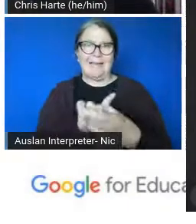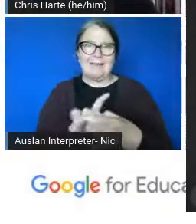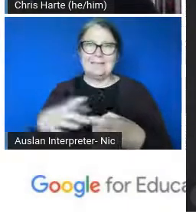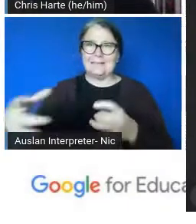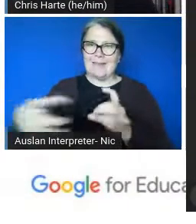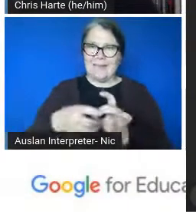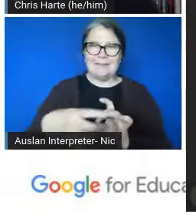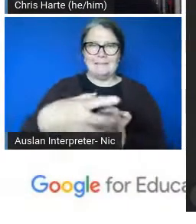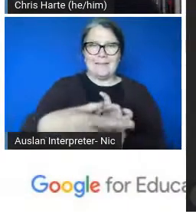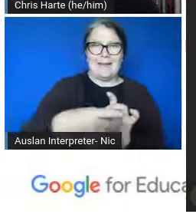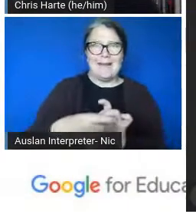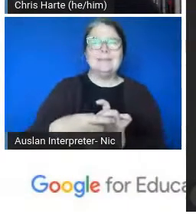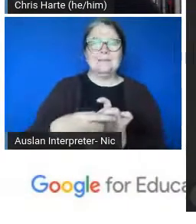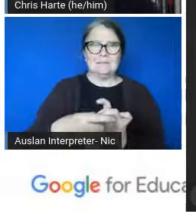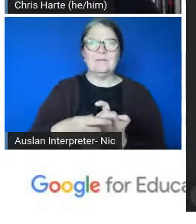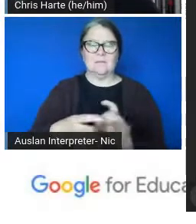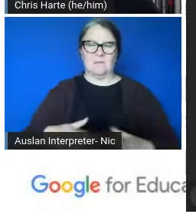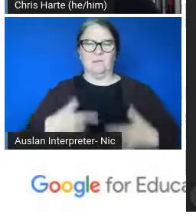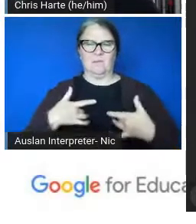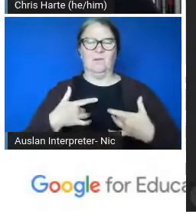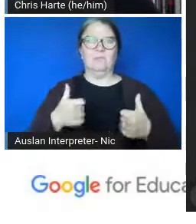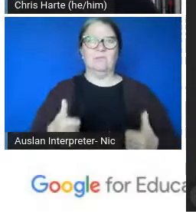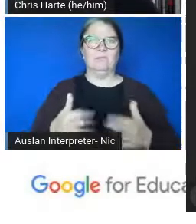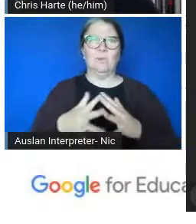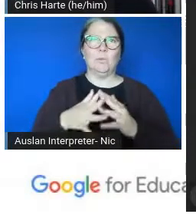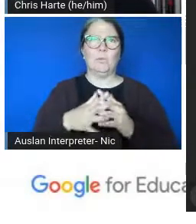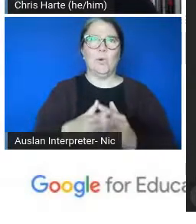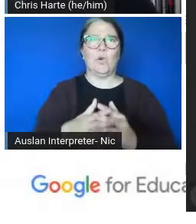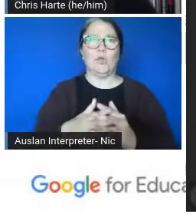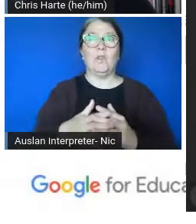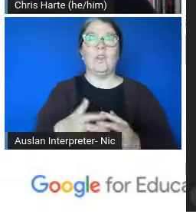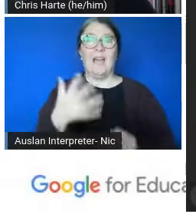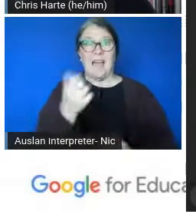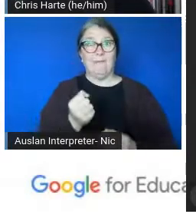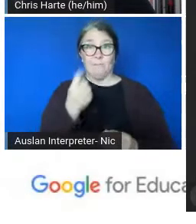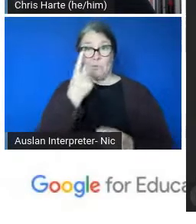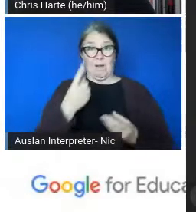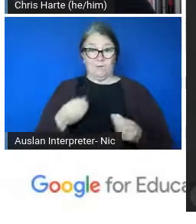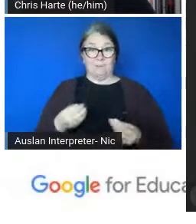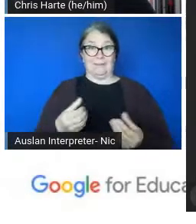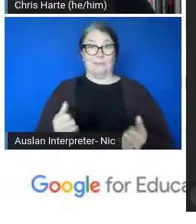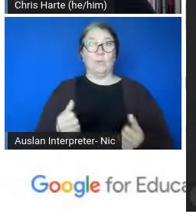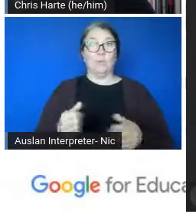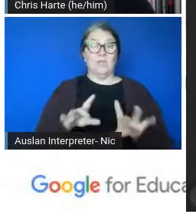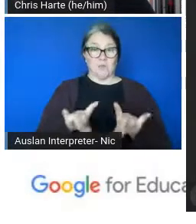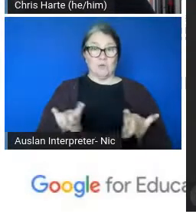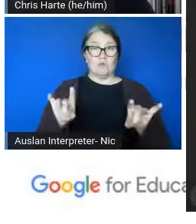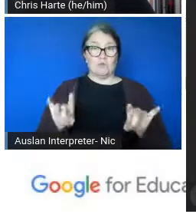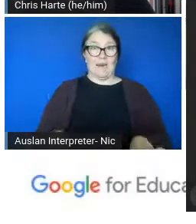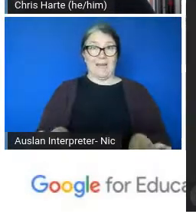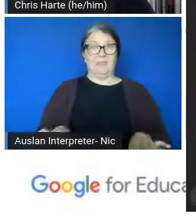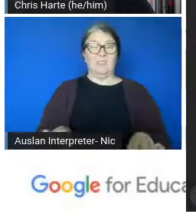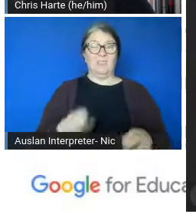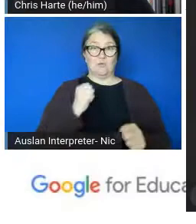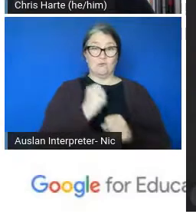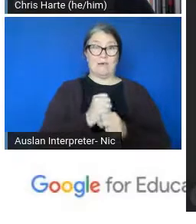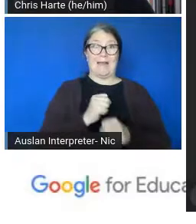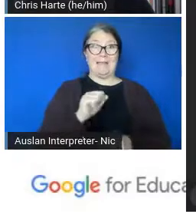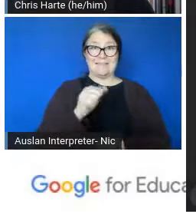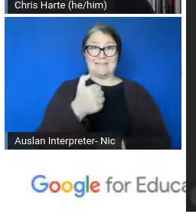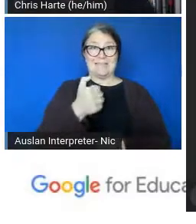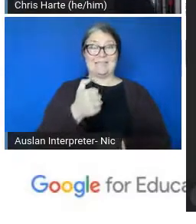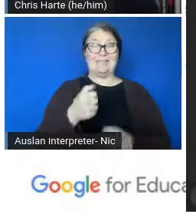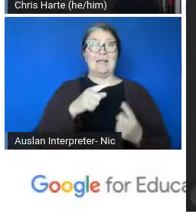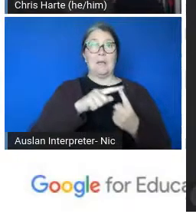resource that's there for you, we've got the Australian, it's currently up to grade 6, and we've got the New South Wales in there